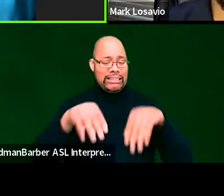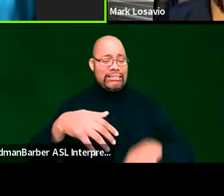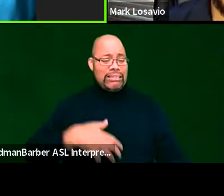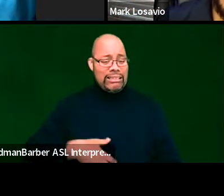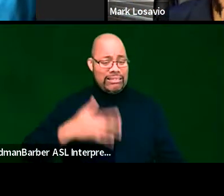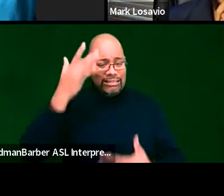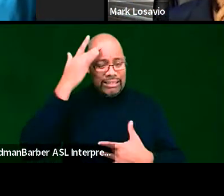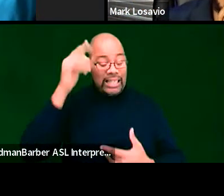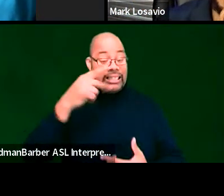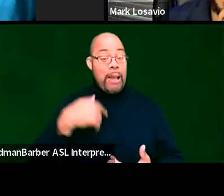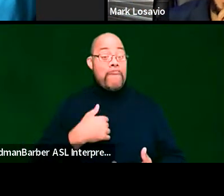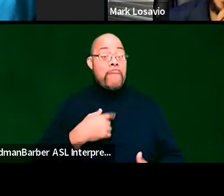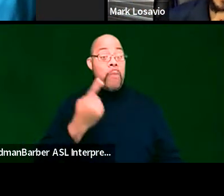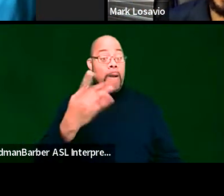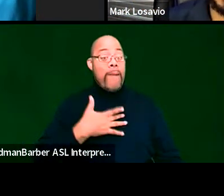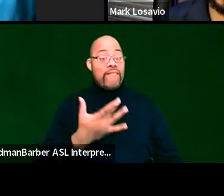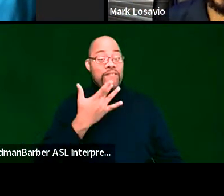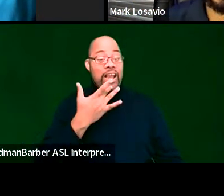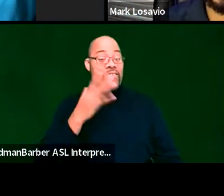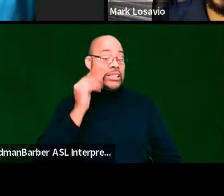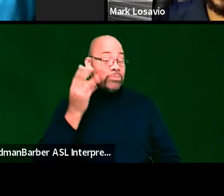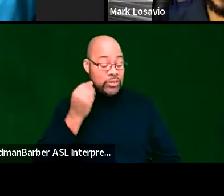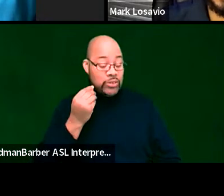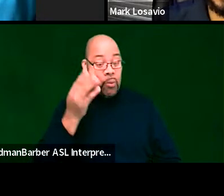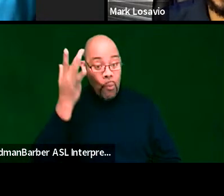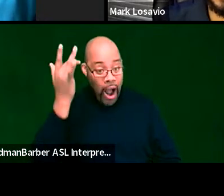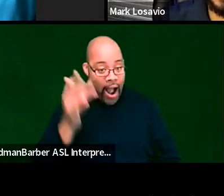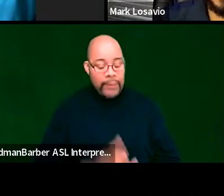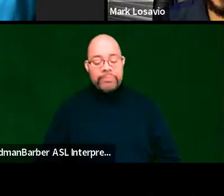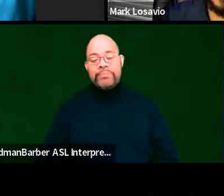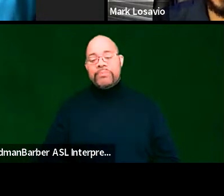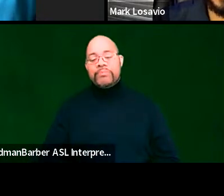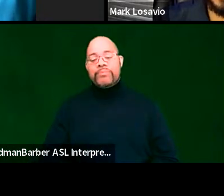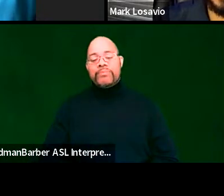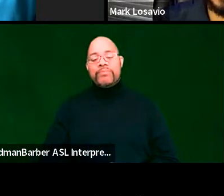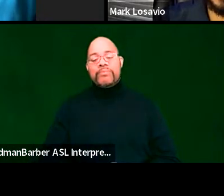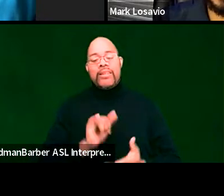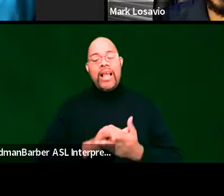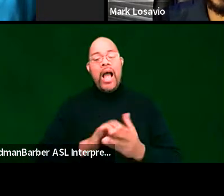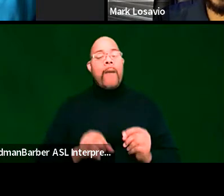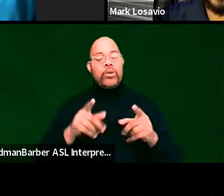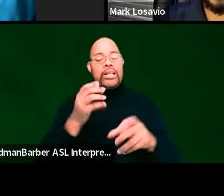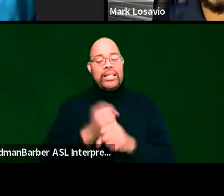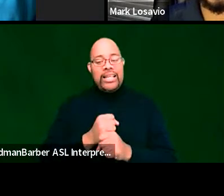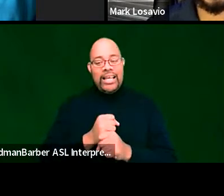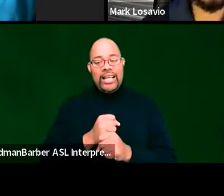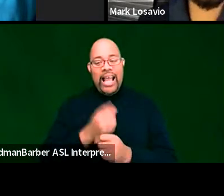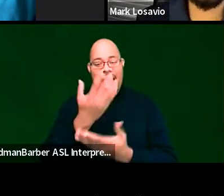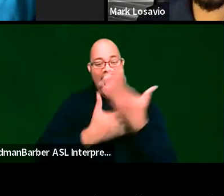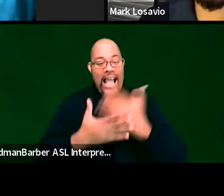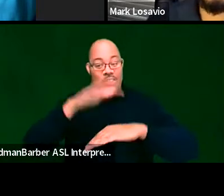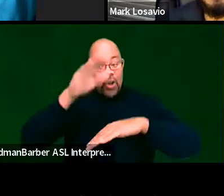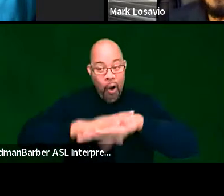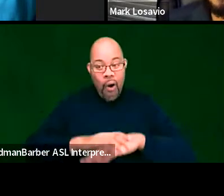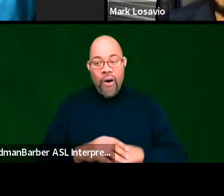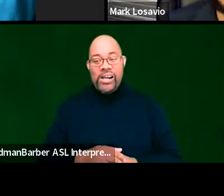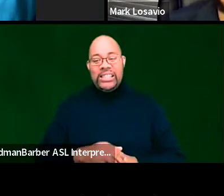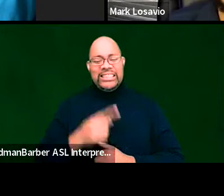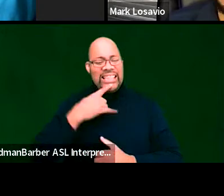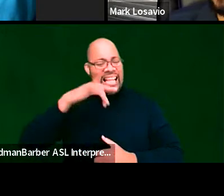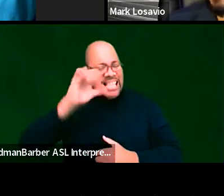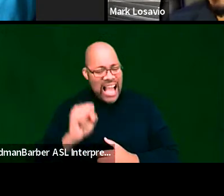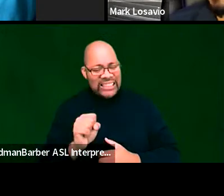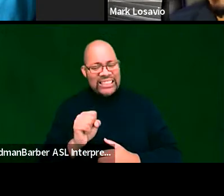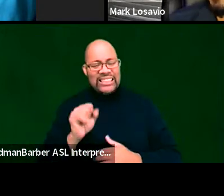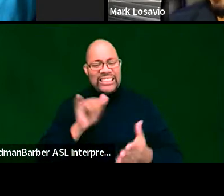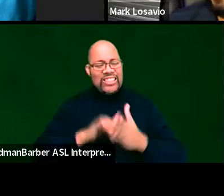I say it was one of my favorite experiences, because it was the opportunity to get hands-on, right? You're like, yes,